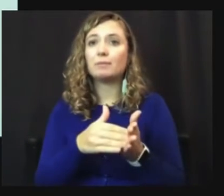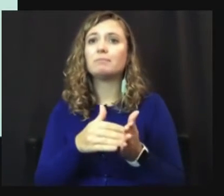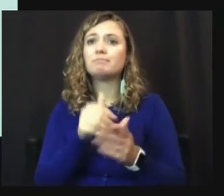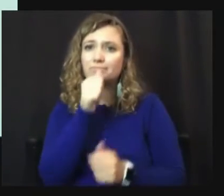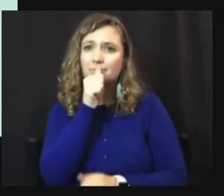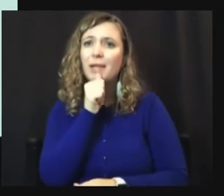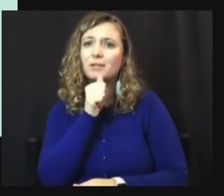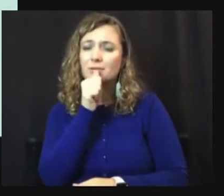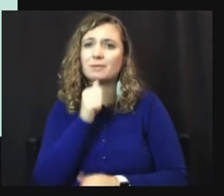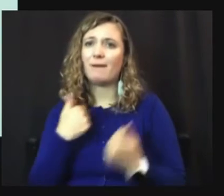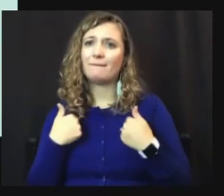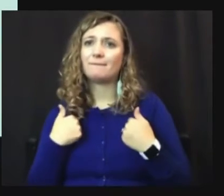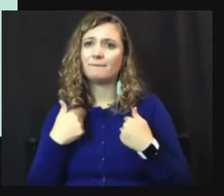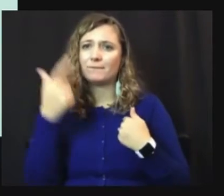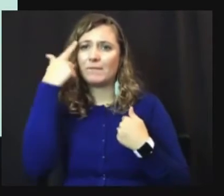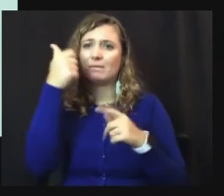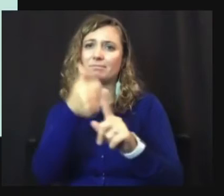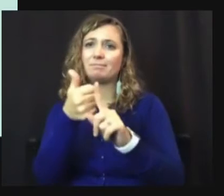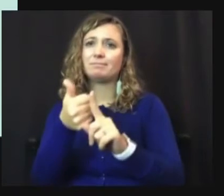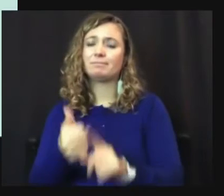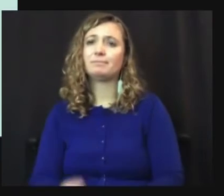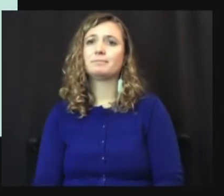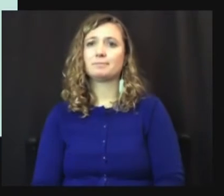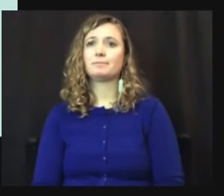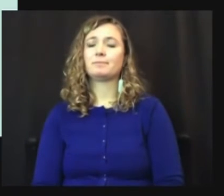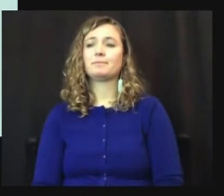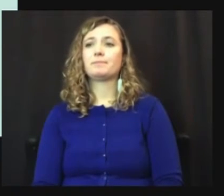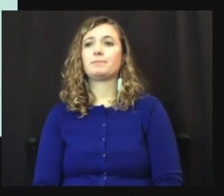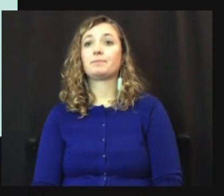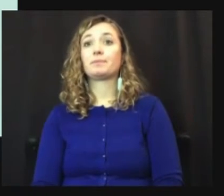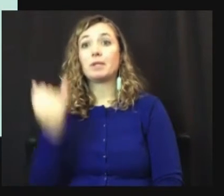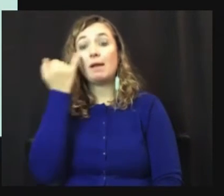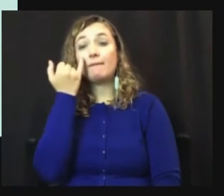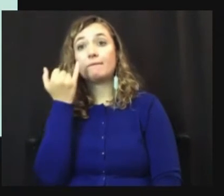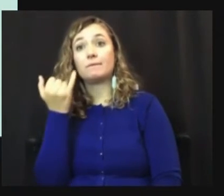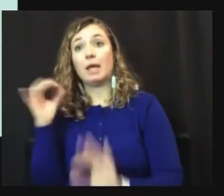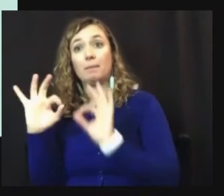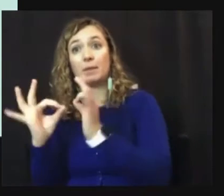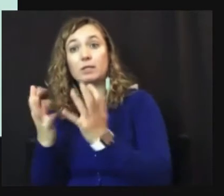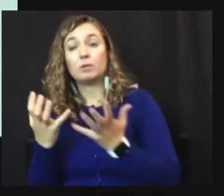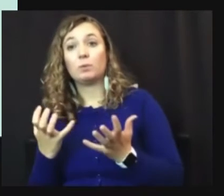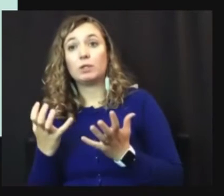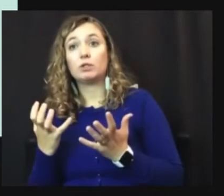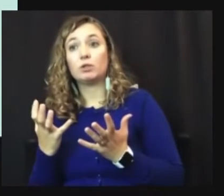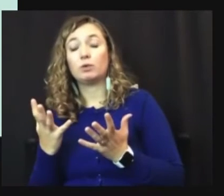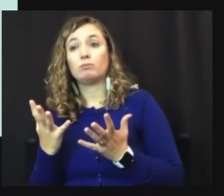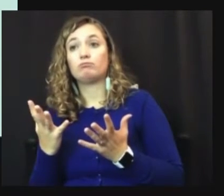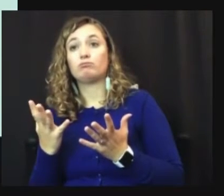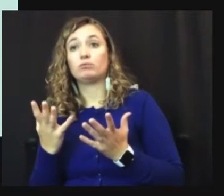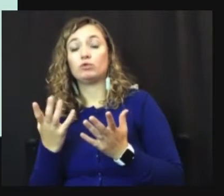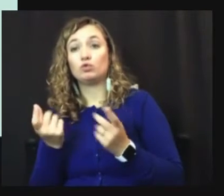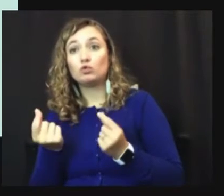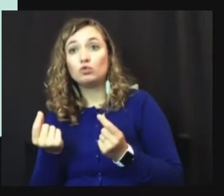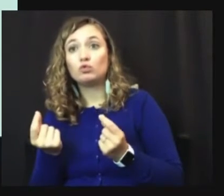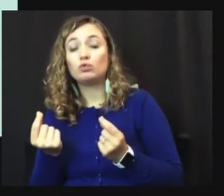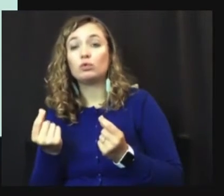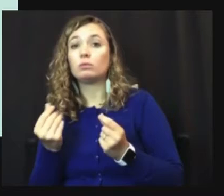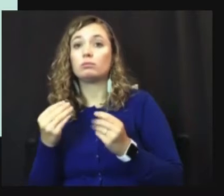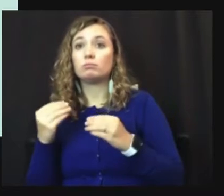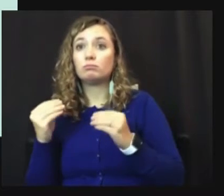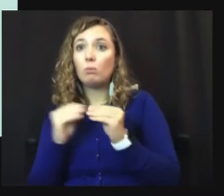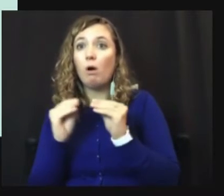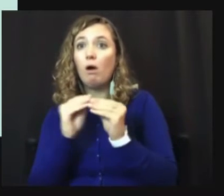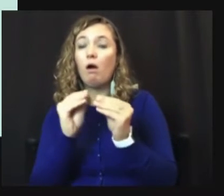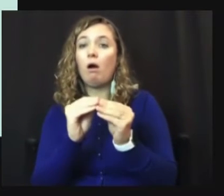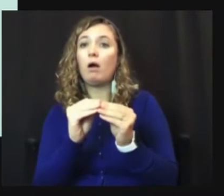Then, for families that are looking to integrate STEMs into their lives on a more intentional level, I